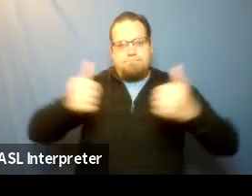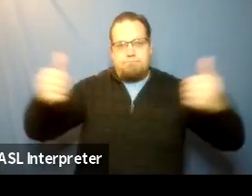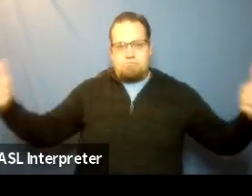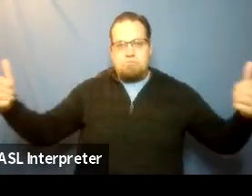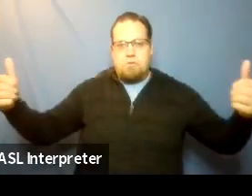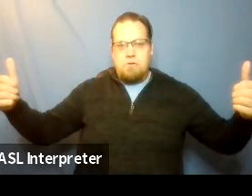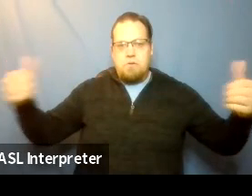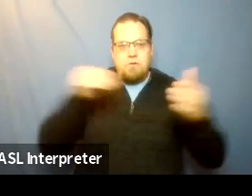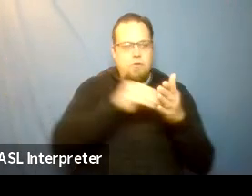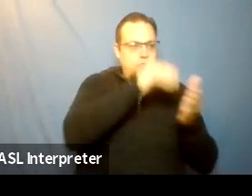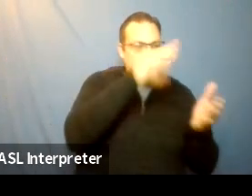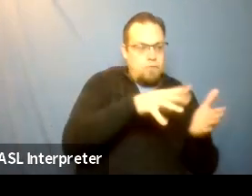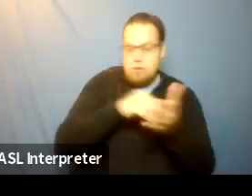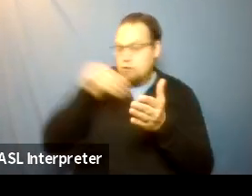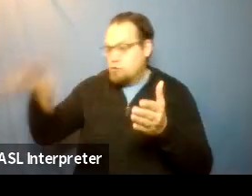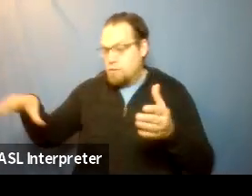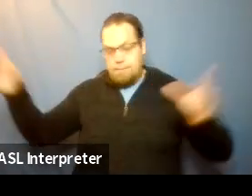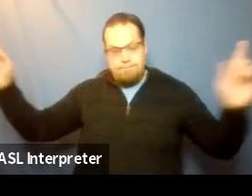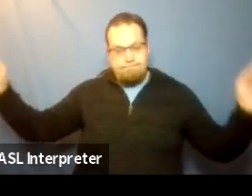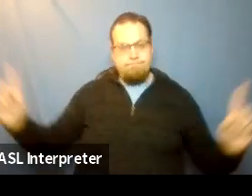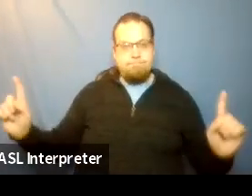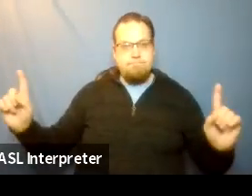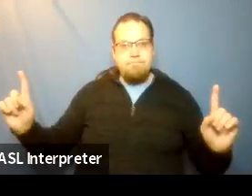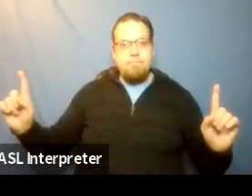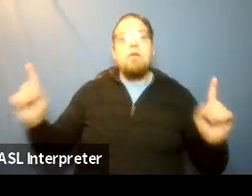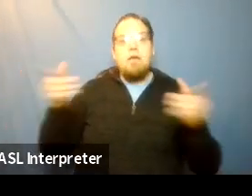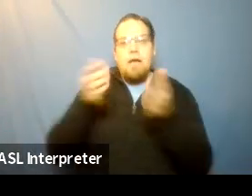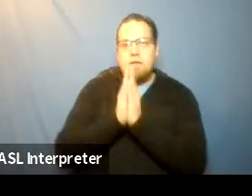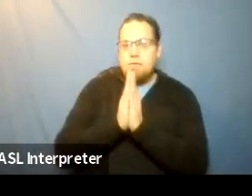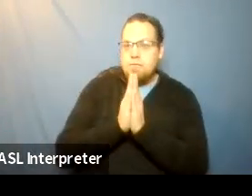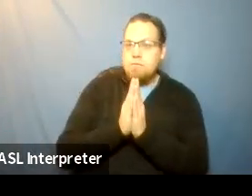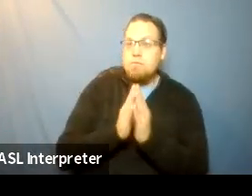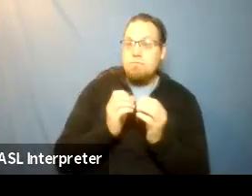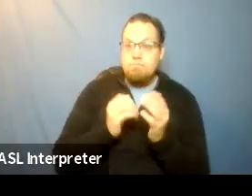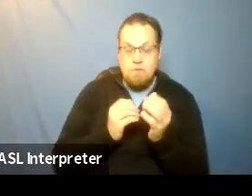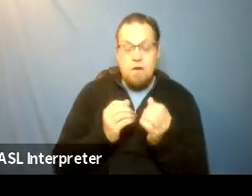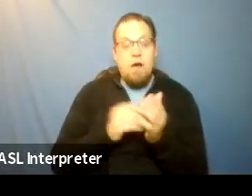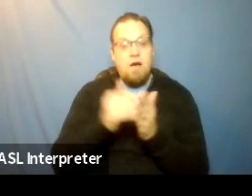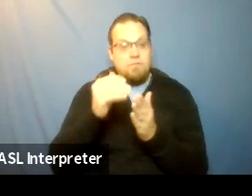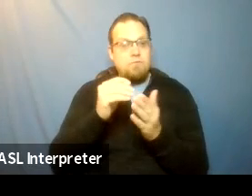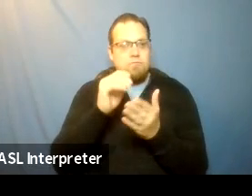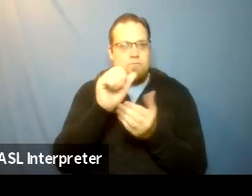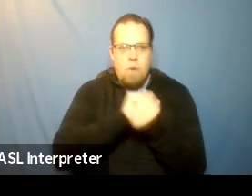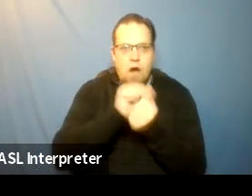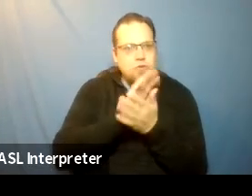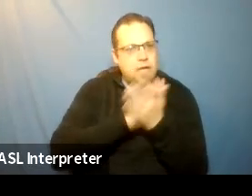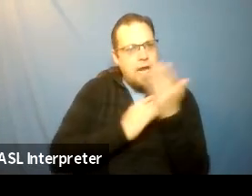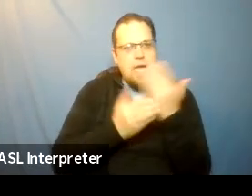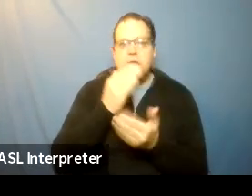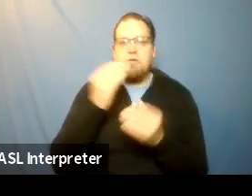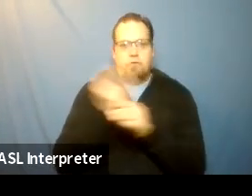between students. We'll be asking students to frequently wash their hands or to use hand sanitizer throughout the